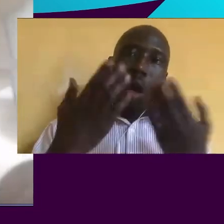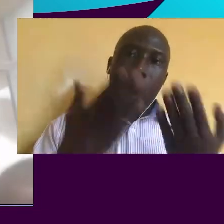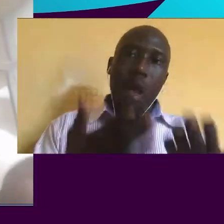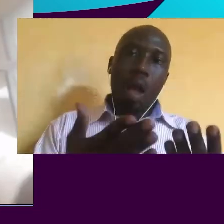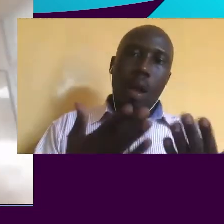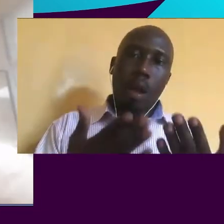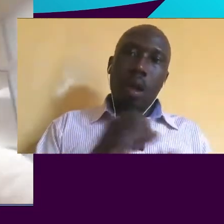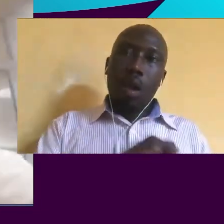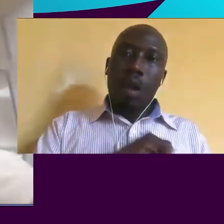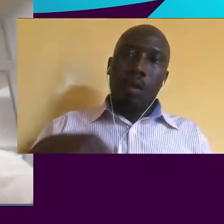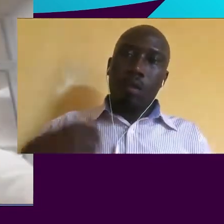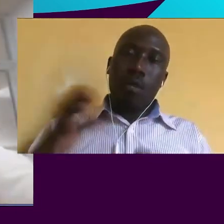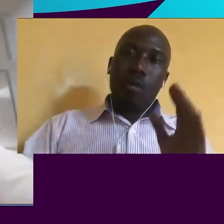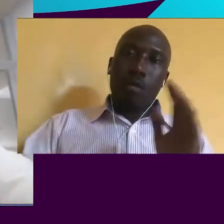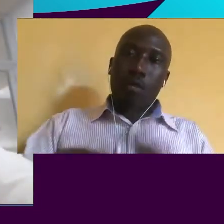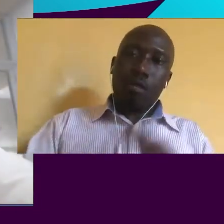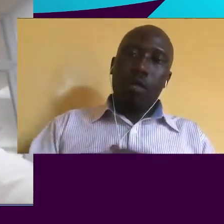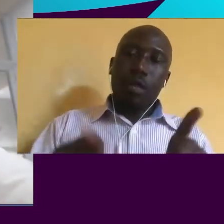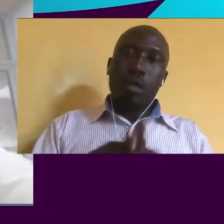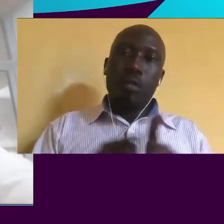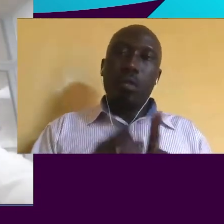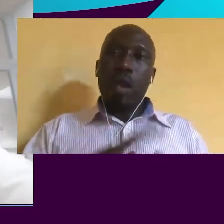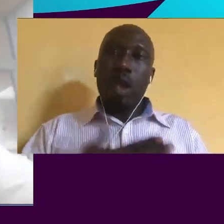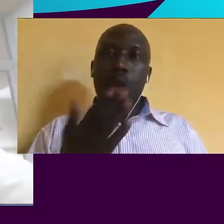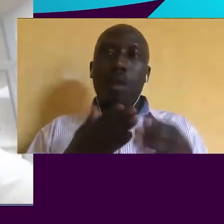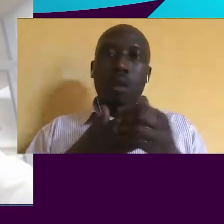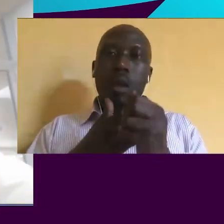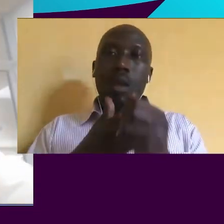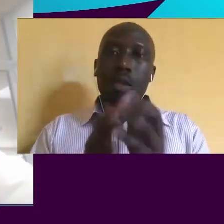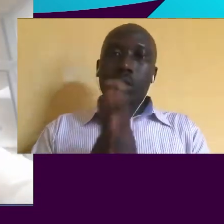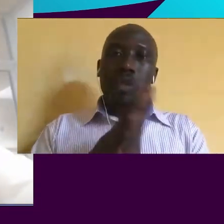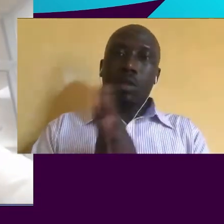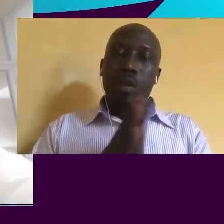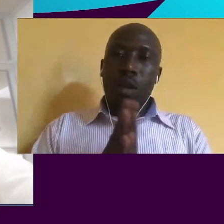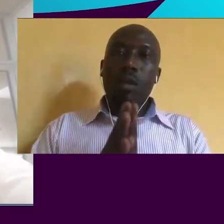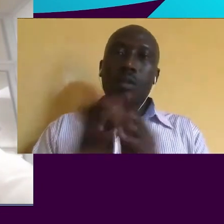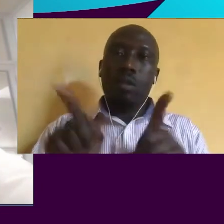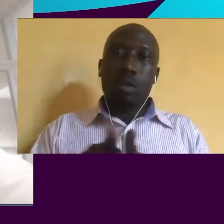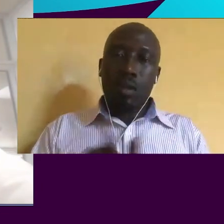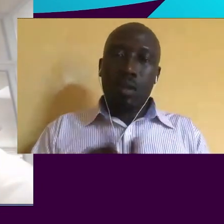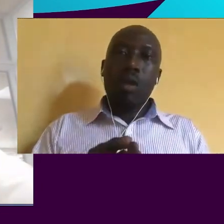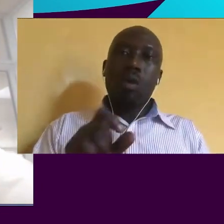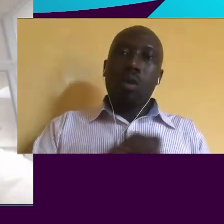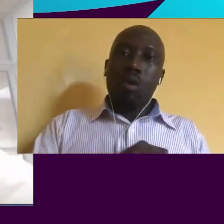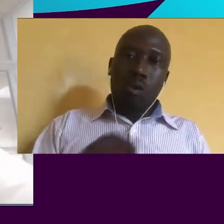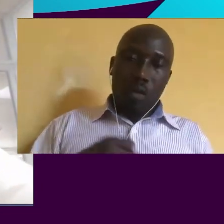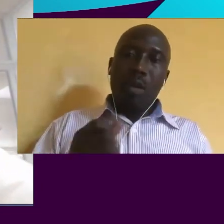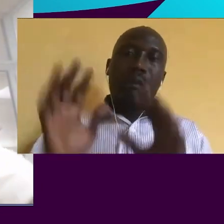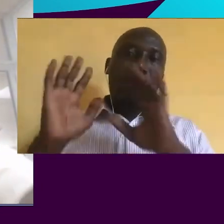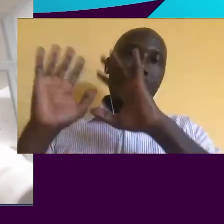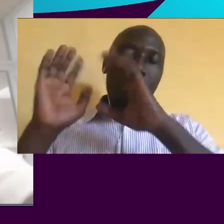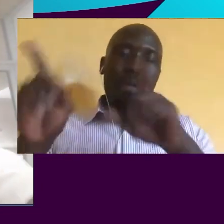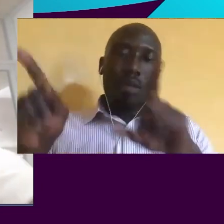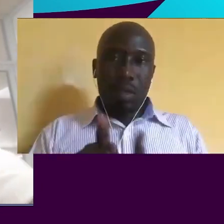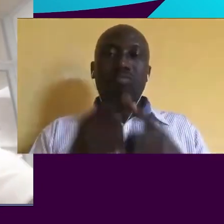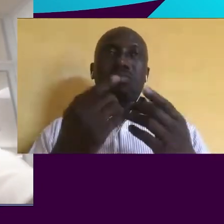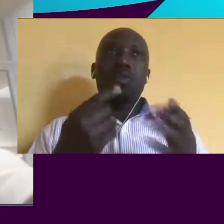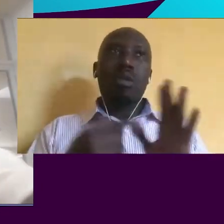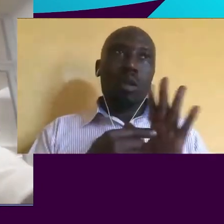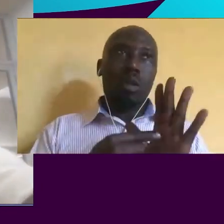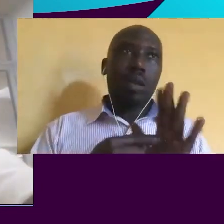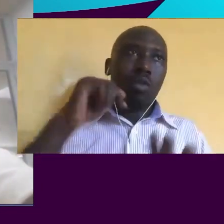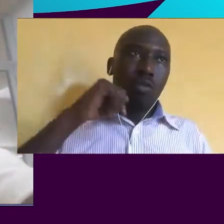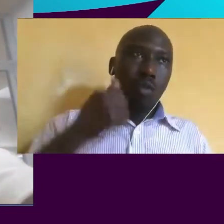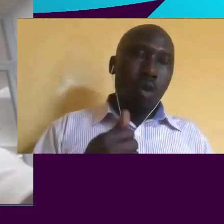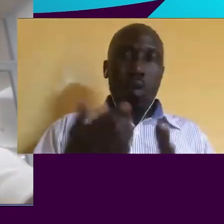for example, as our lead story on the back page. We've had women's cricket, we've had volleyball. We have volleyball, for example, tomorrow